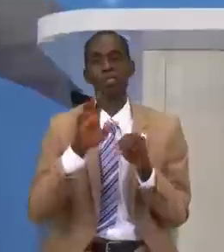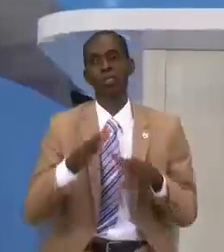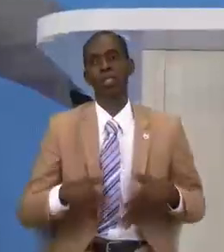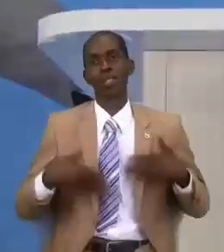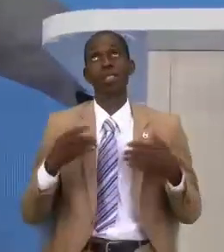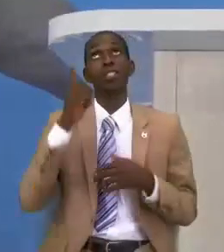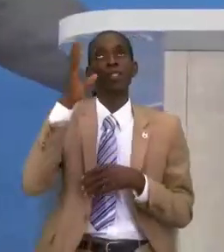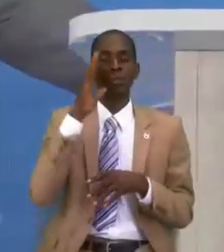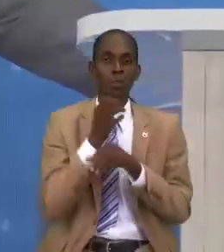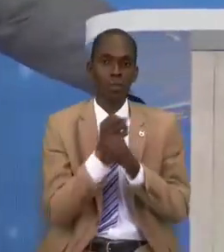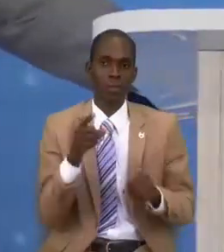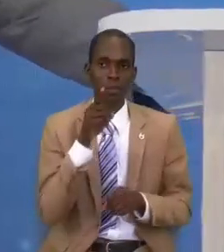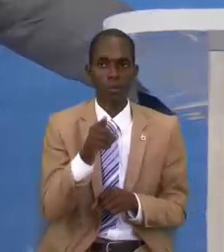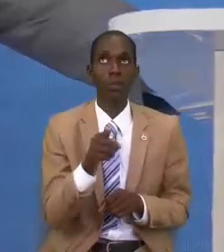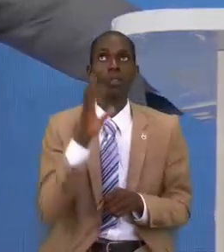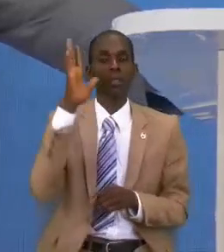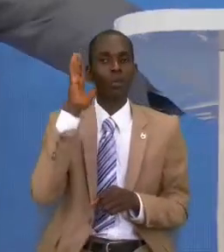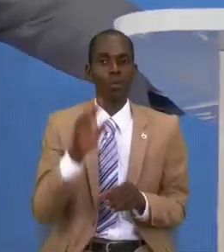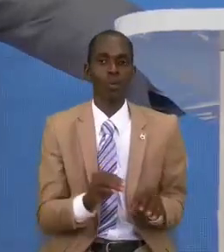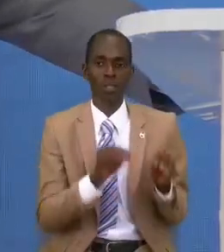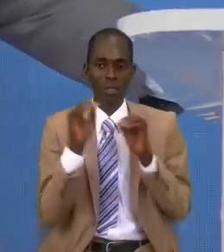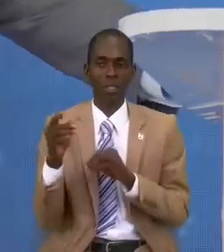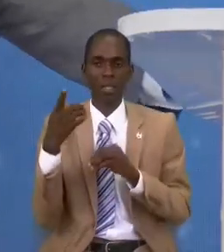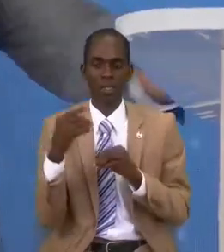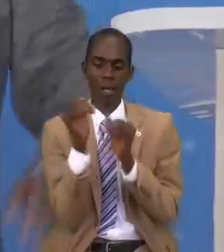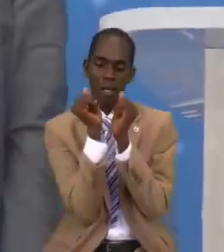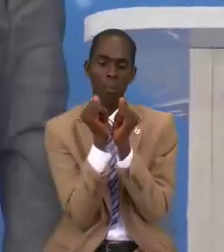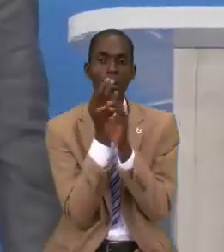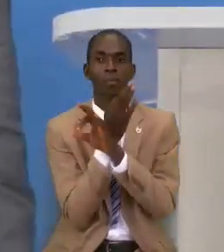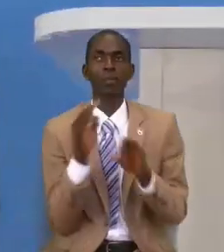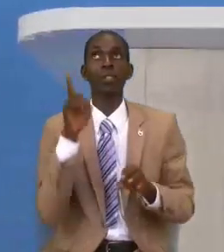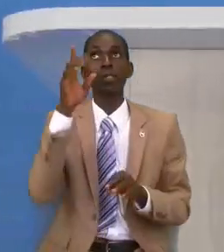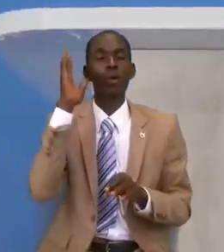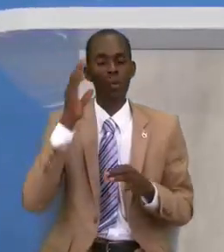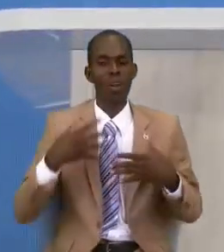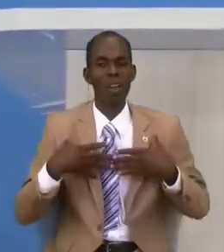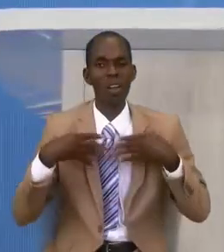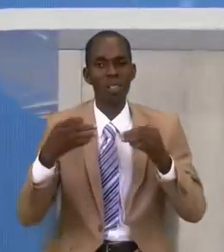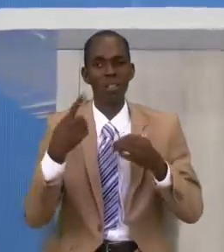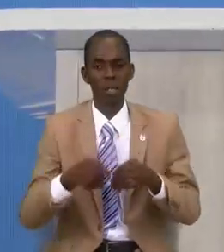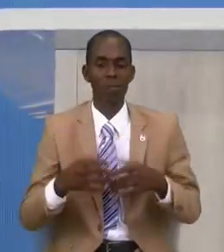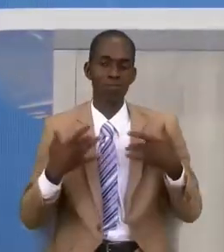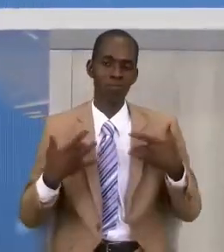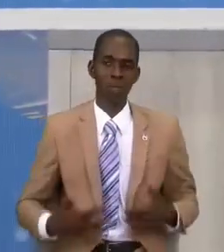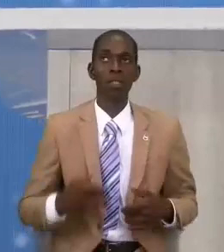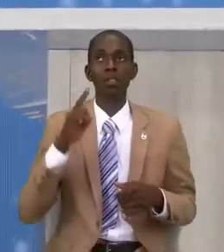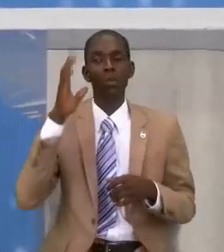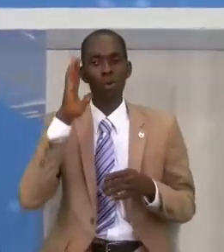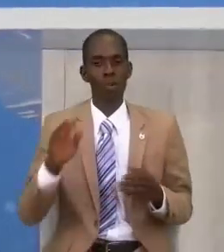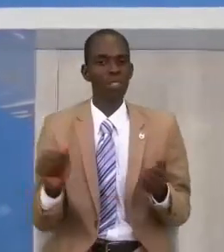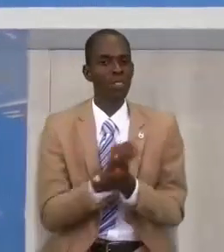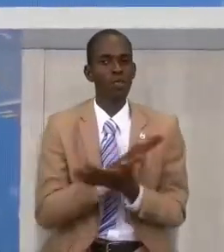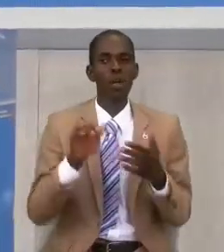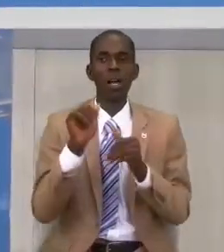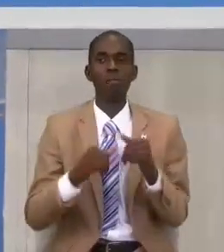captive free. Amen. It will heal the brokenhearted. It will destroy every yoke of the devil in your life